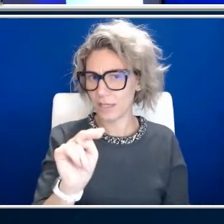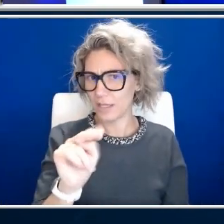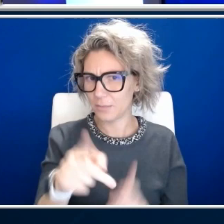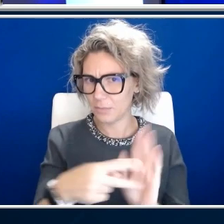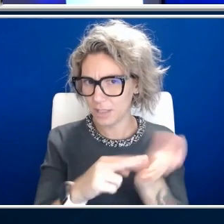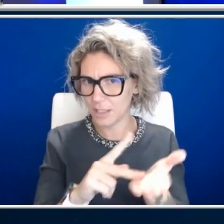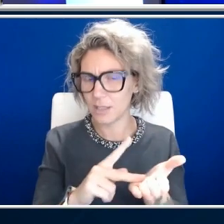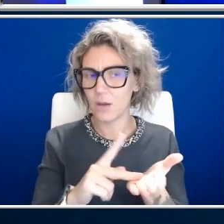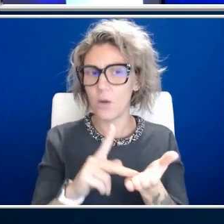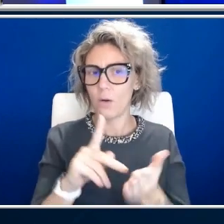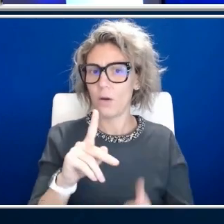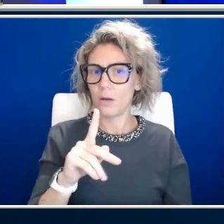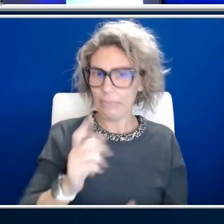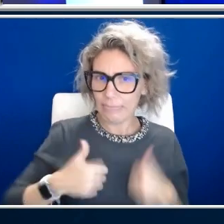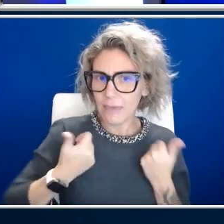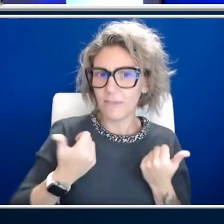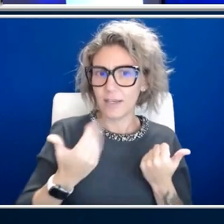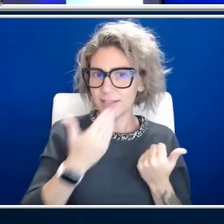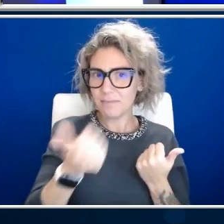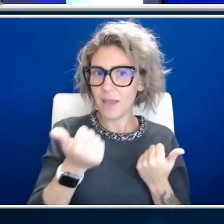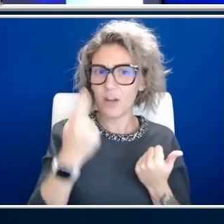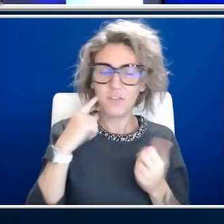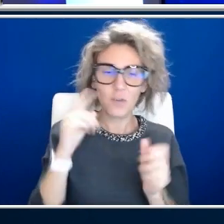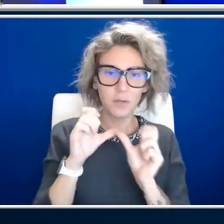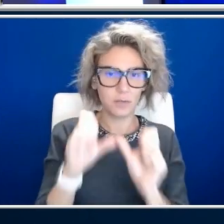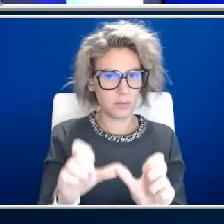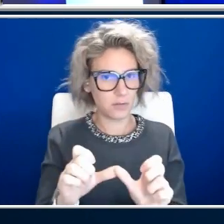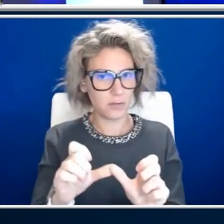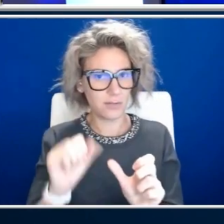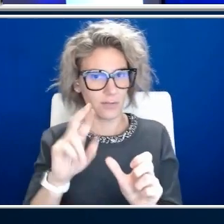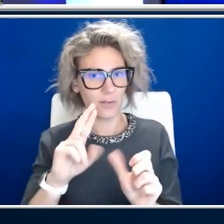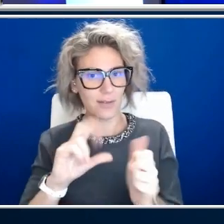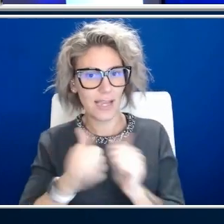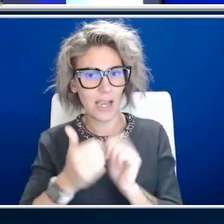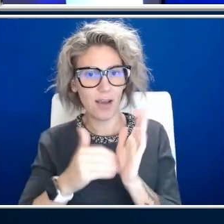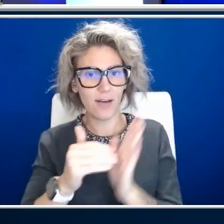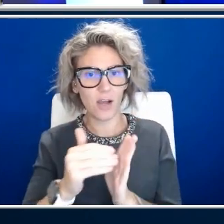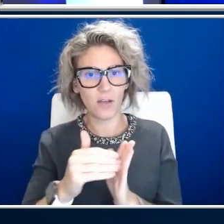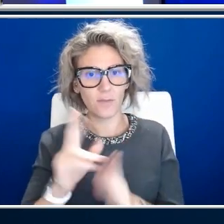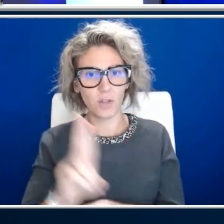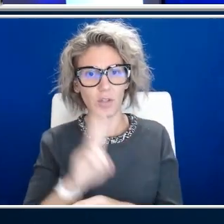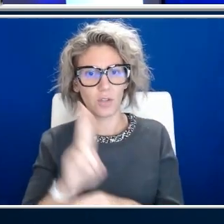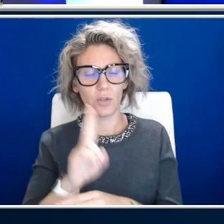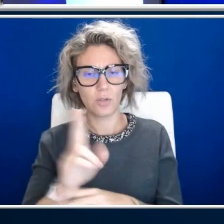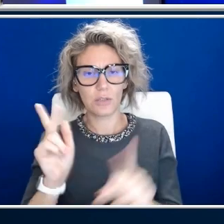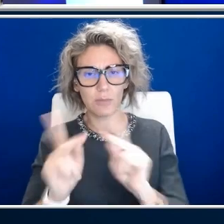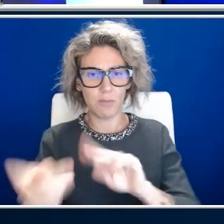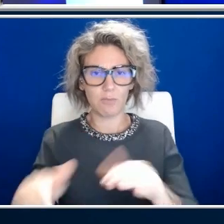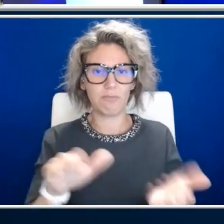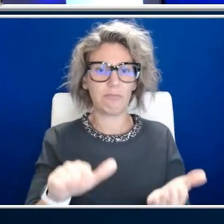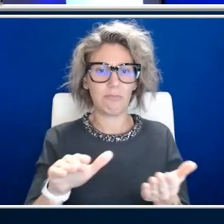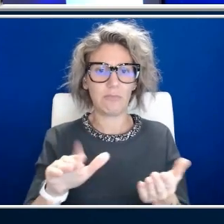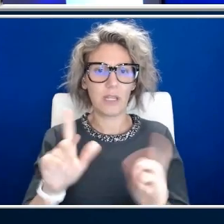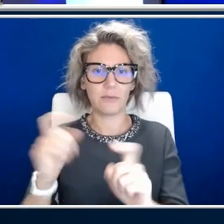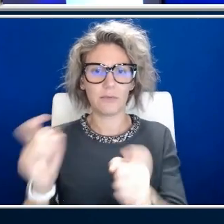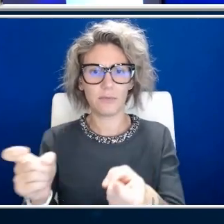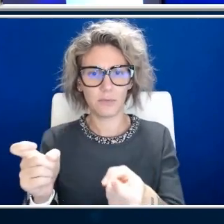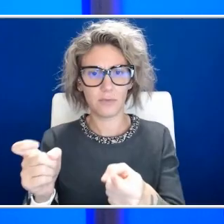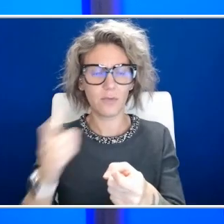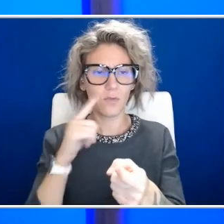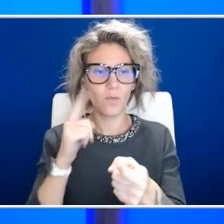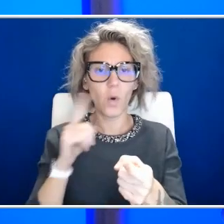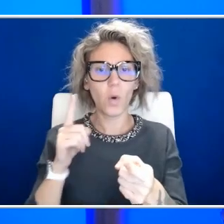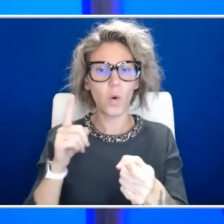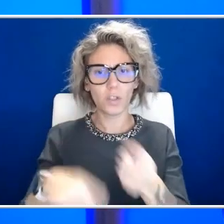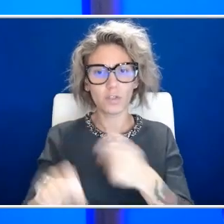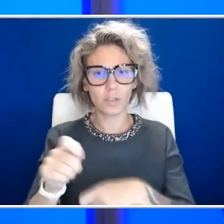better for Yes. longevity, but Yes. so how often are we using deceased organs when it comes to kidney transplantation? Yeah, so in general,